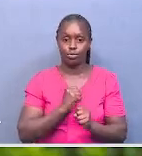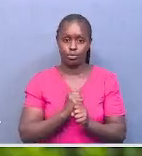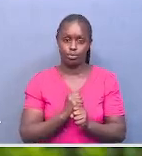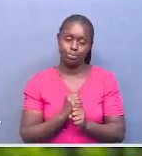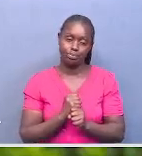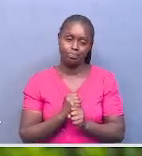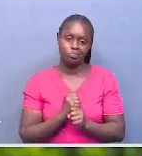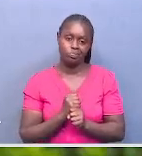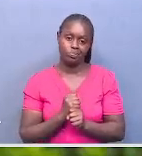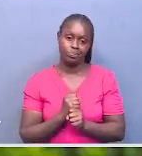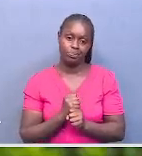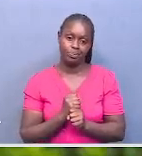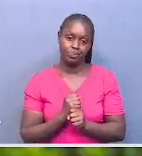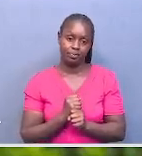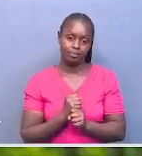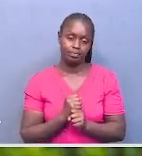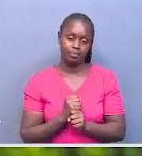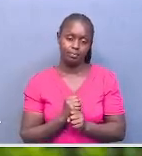And